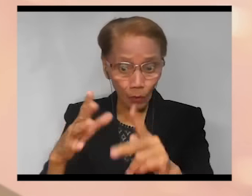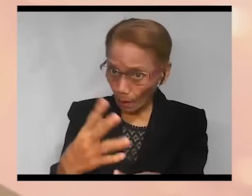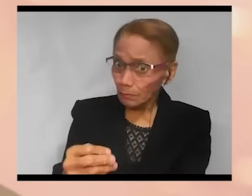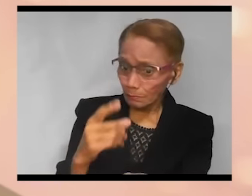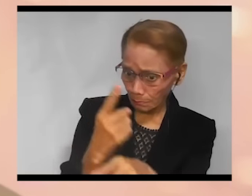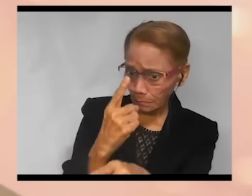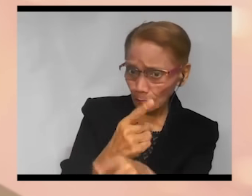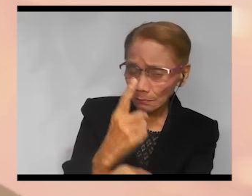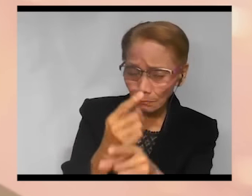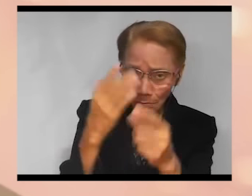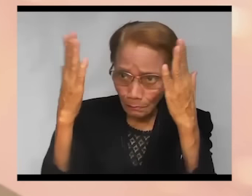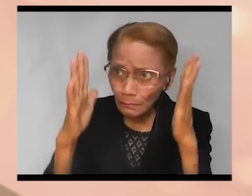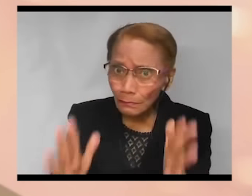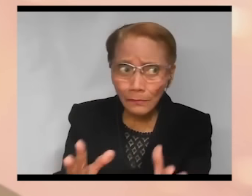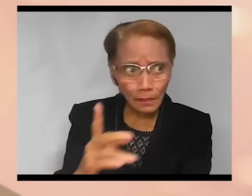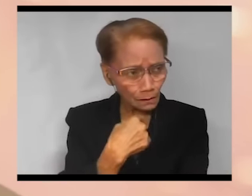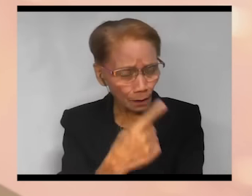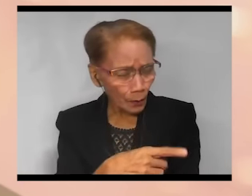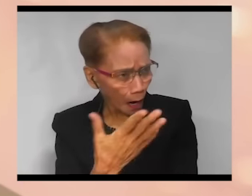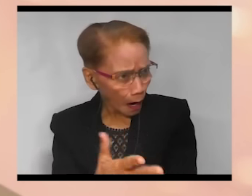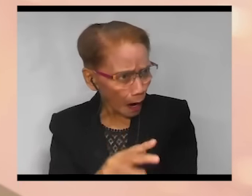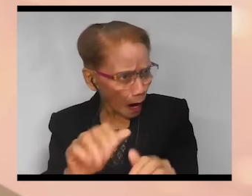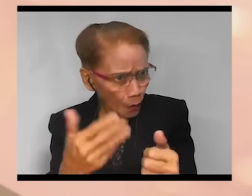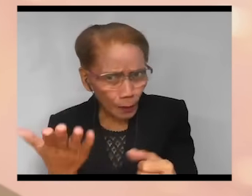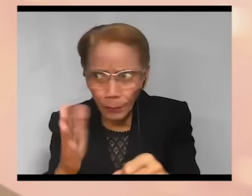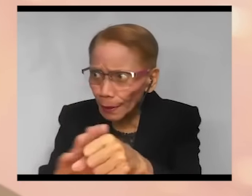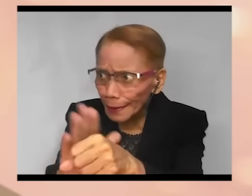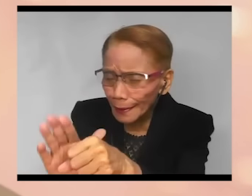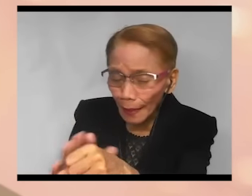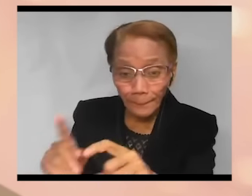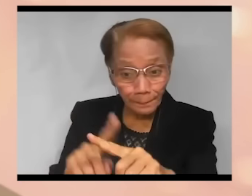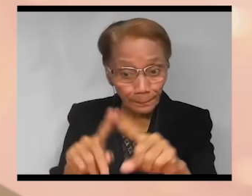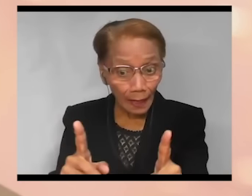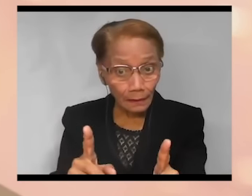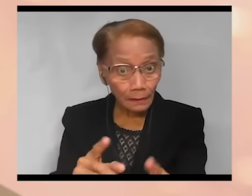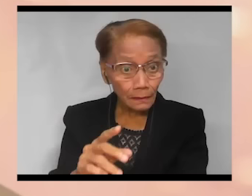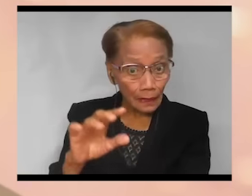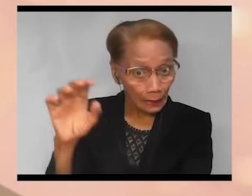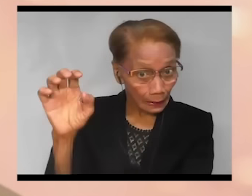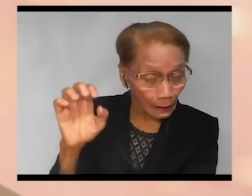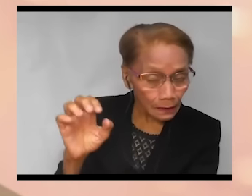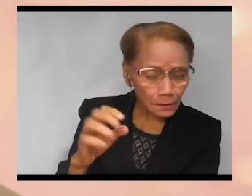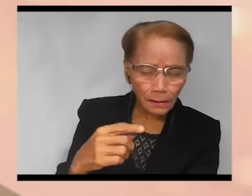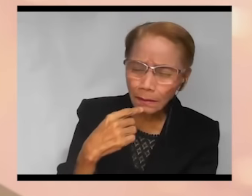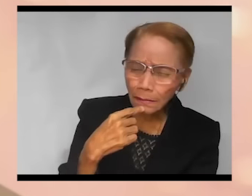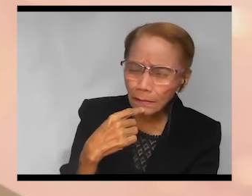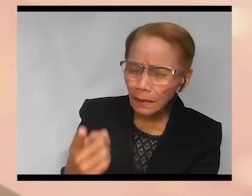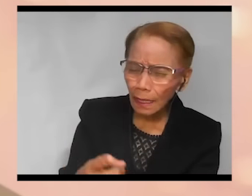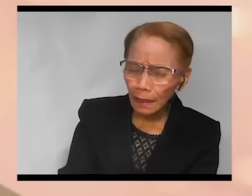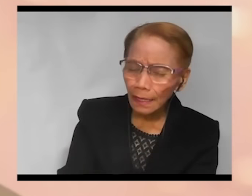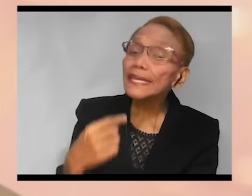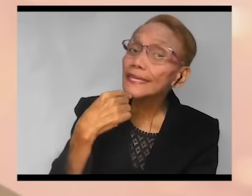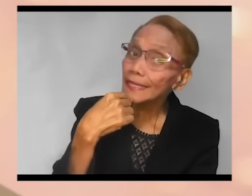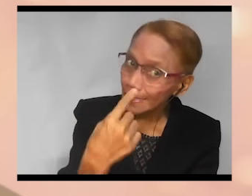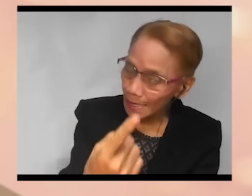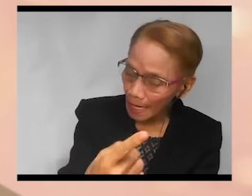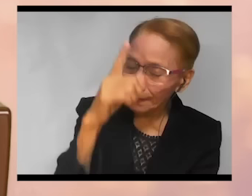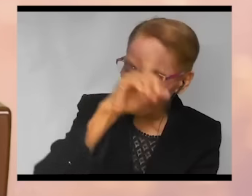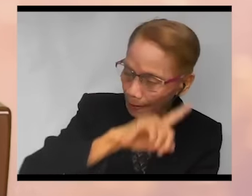right. How can that be sufficient? But the response of Elisha, thus says the